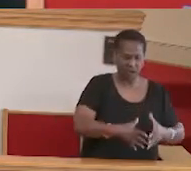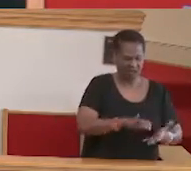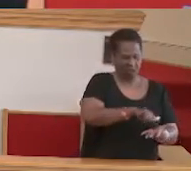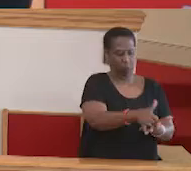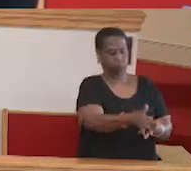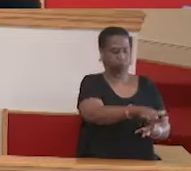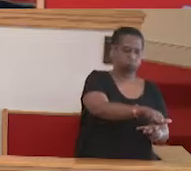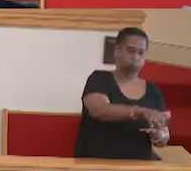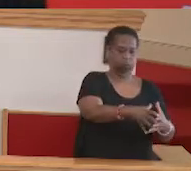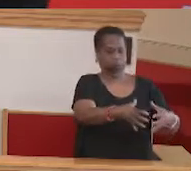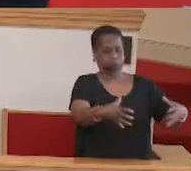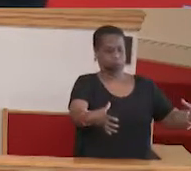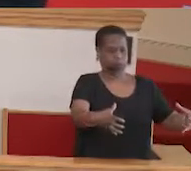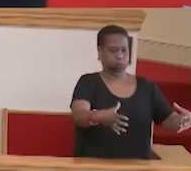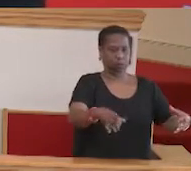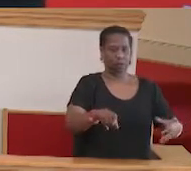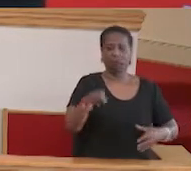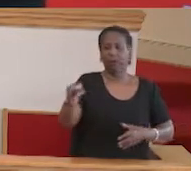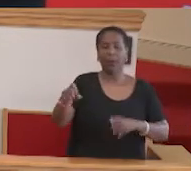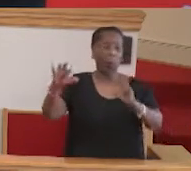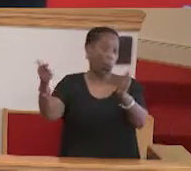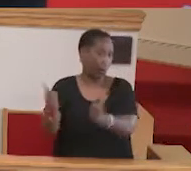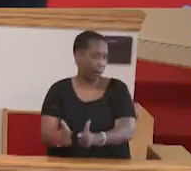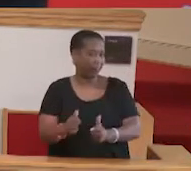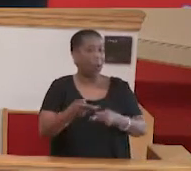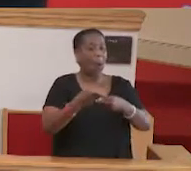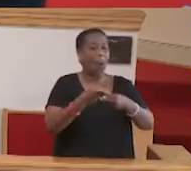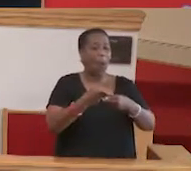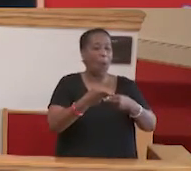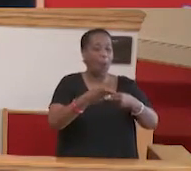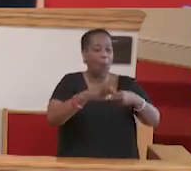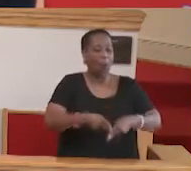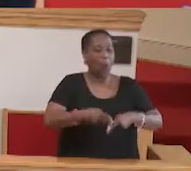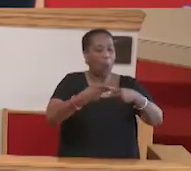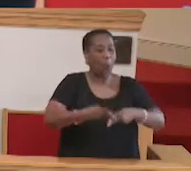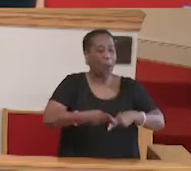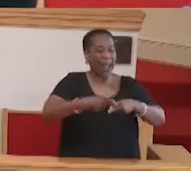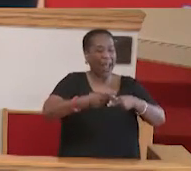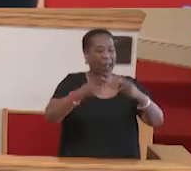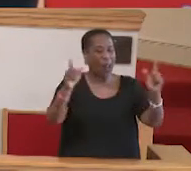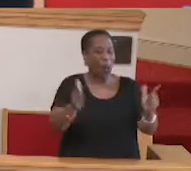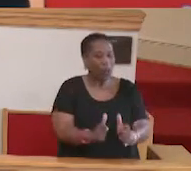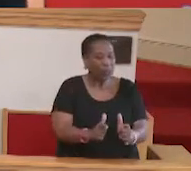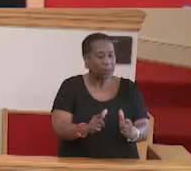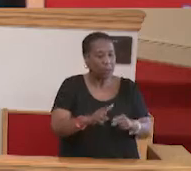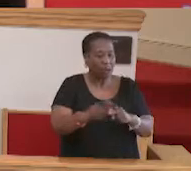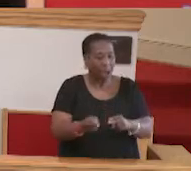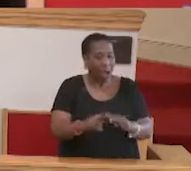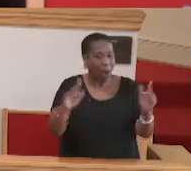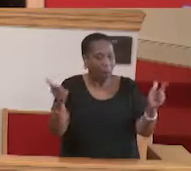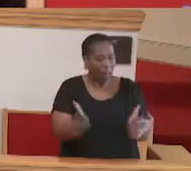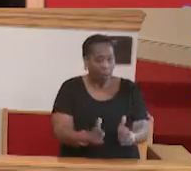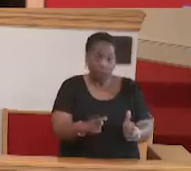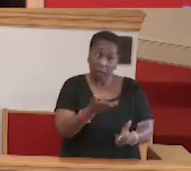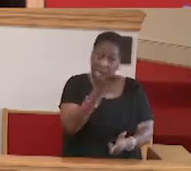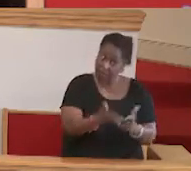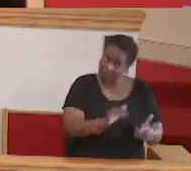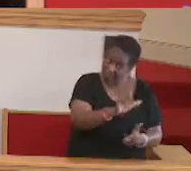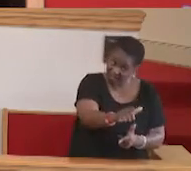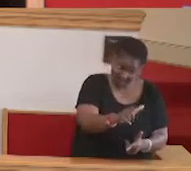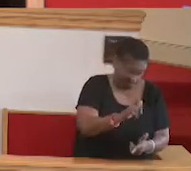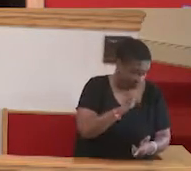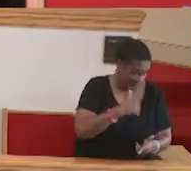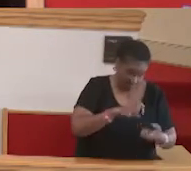It was the weight loss program. Well, beloved, Your problem may not be a weight